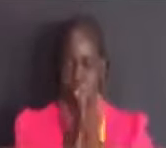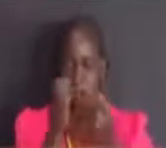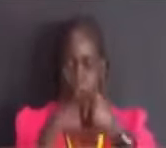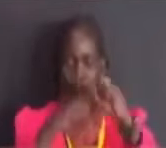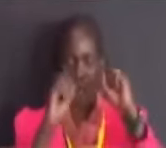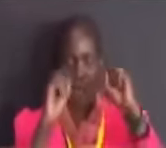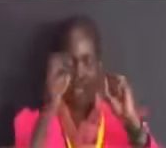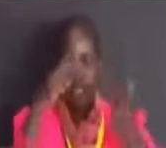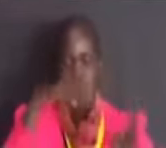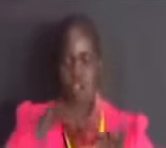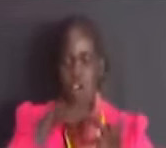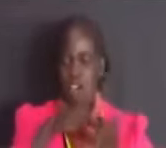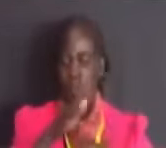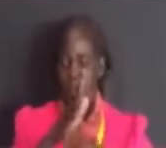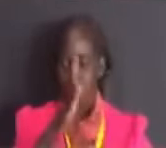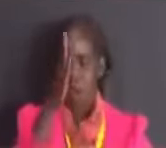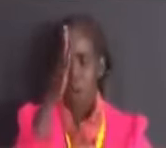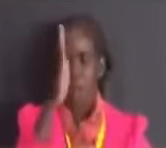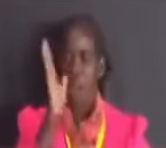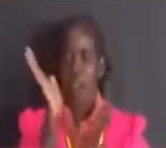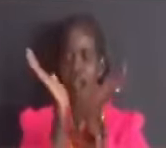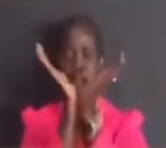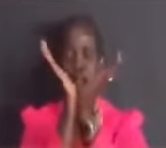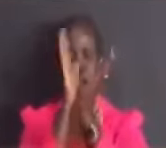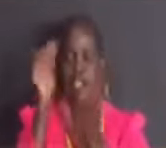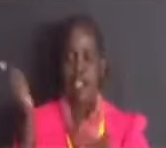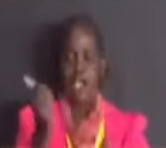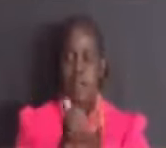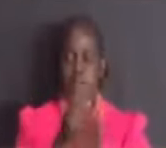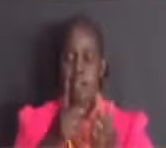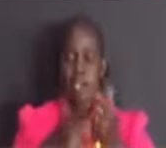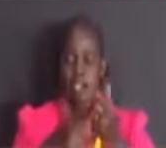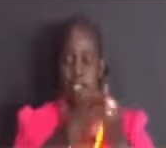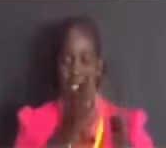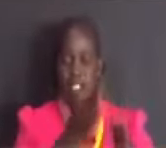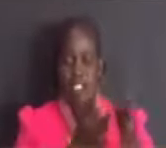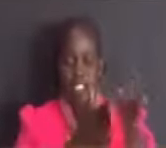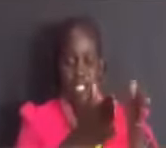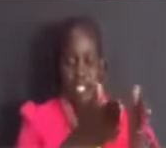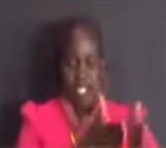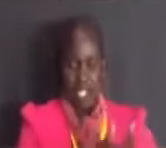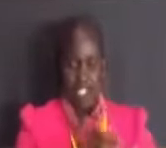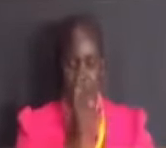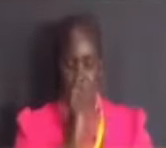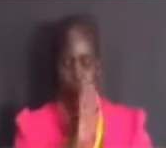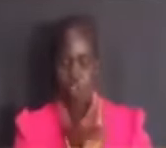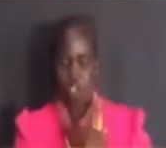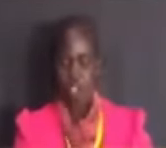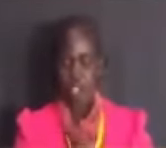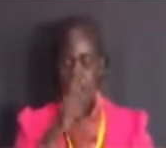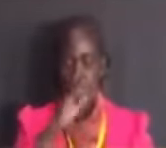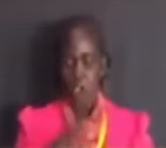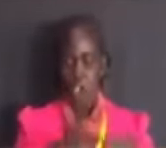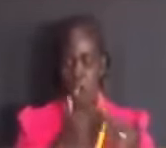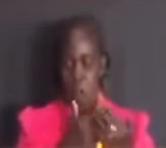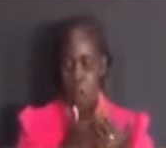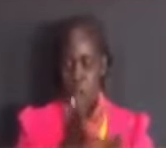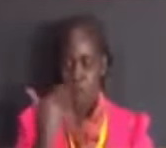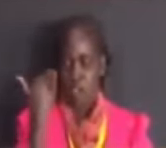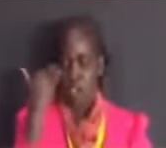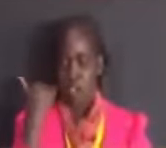president. Ulisimama kasarani and you appointed the 6 judges. Your Excellency, wakati ulipea judiciary 3